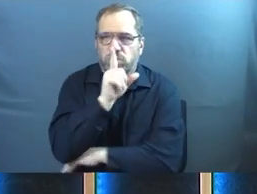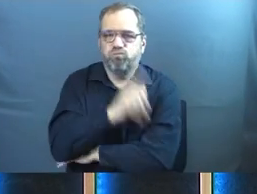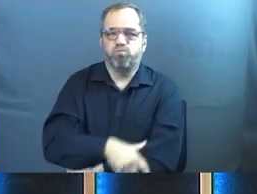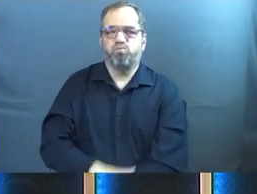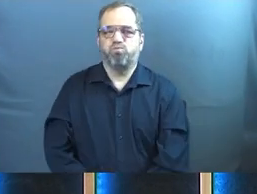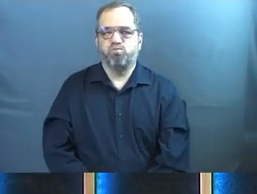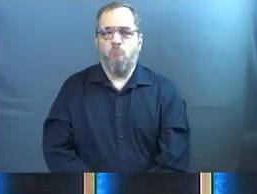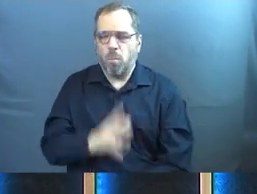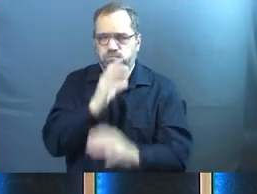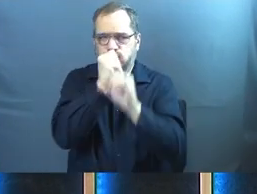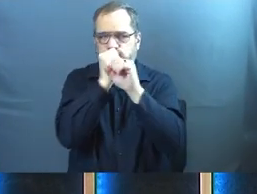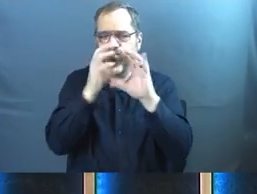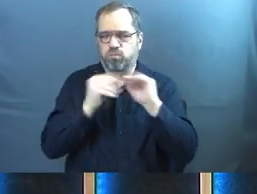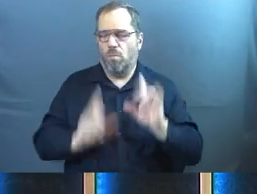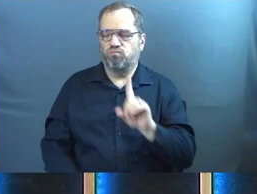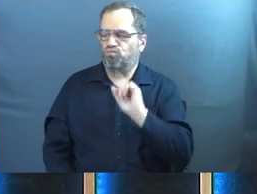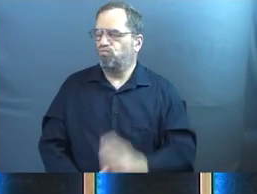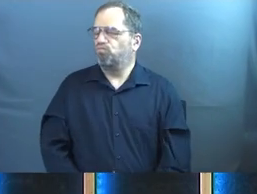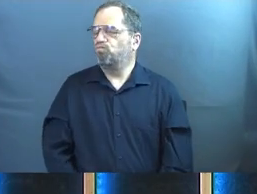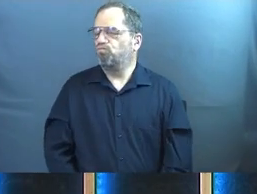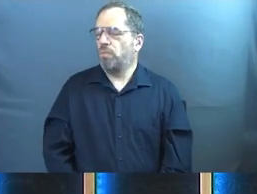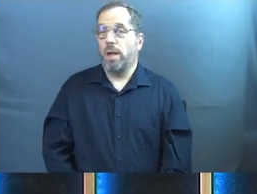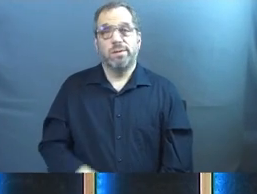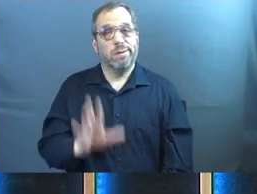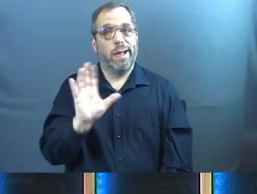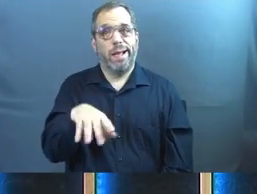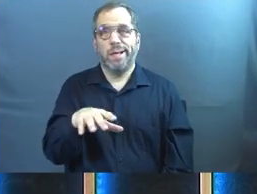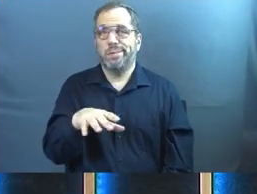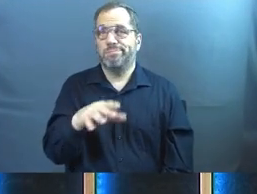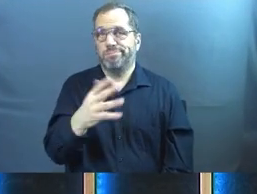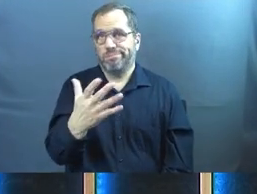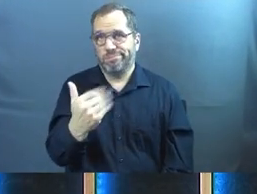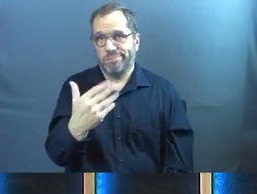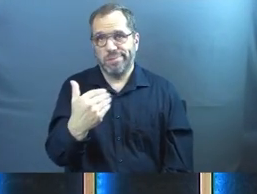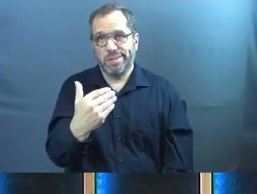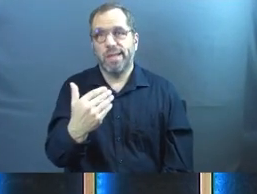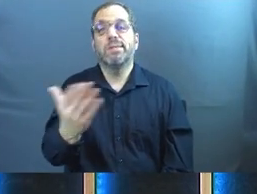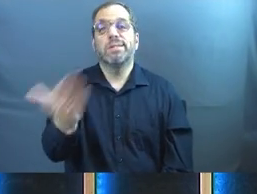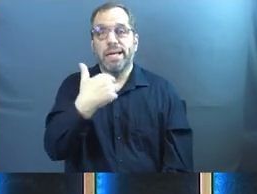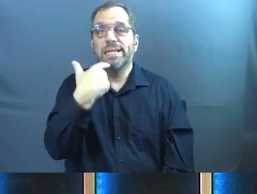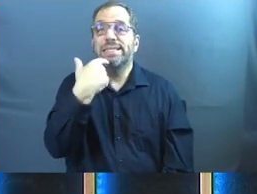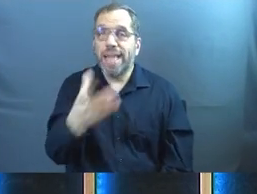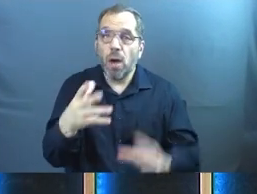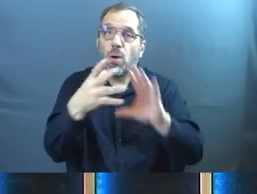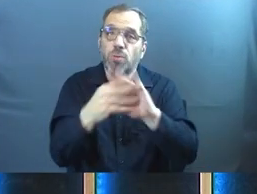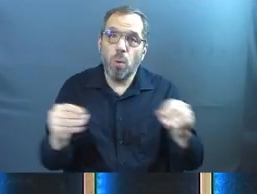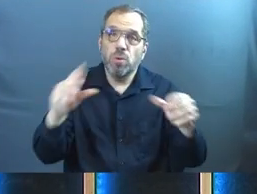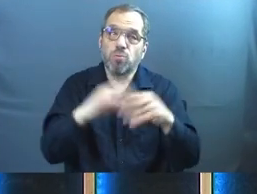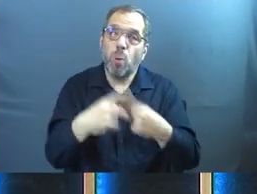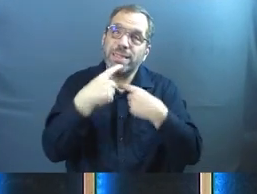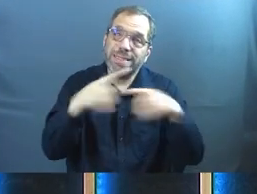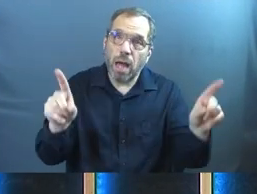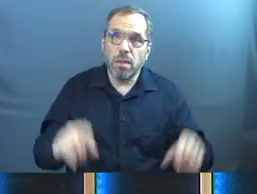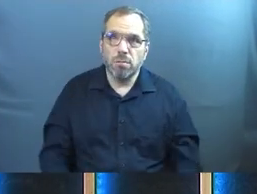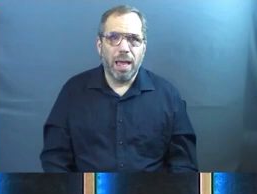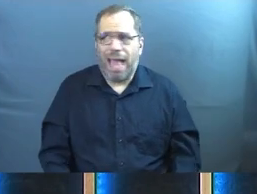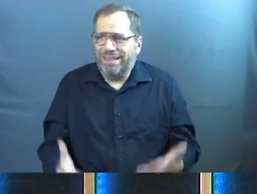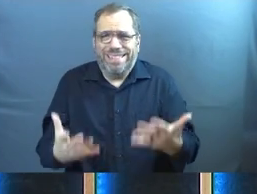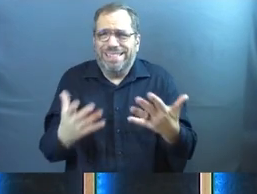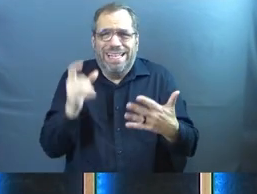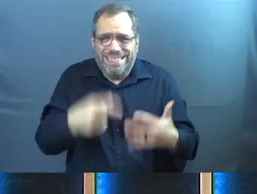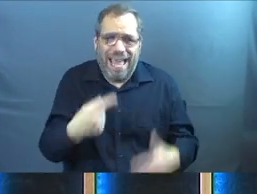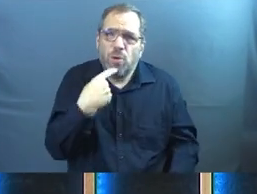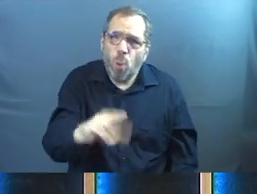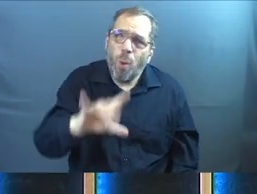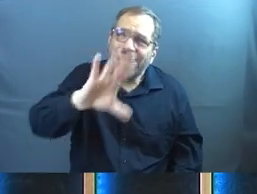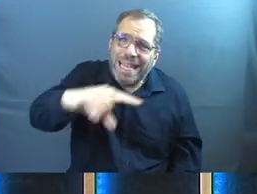those stories. And I'm just calling you guys out. You need to tell those stories. And at minimum, you need to tell